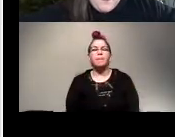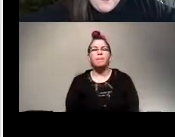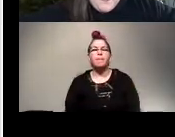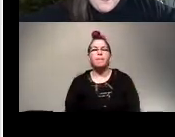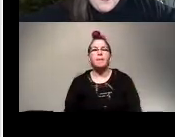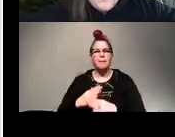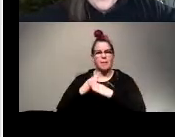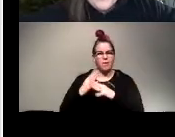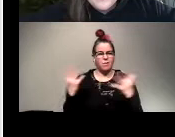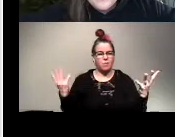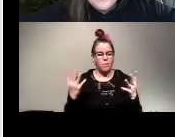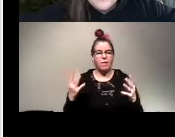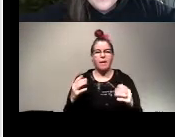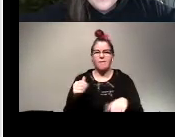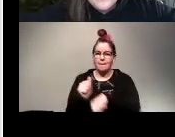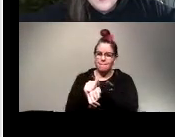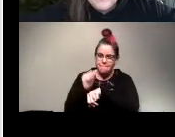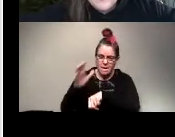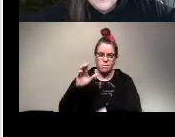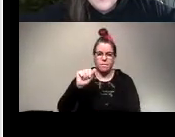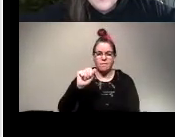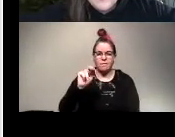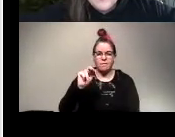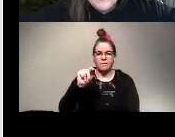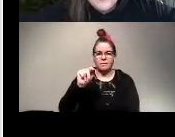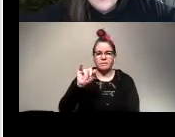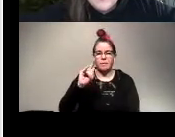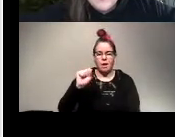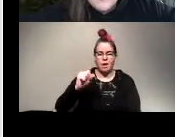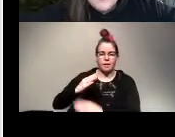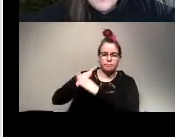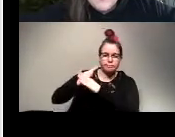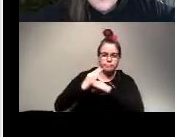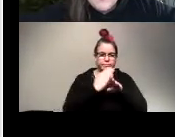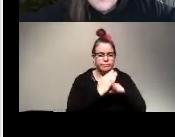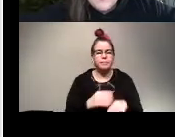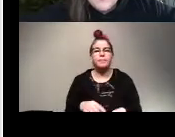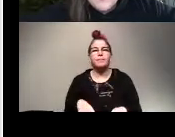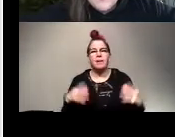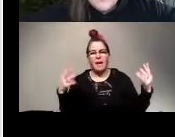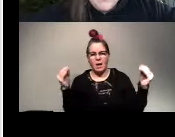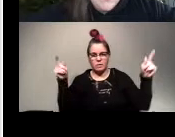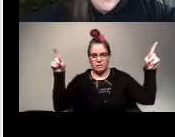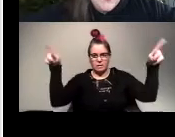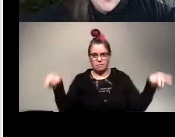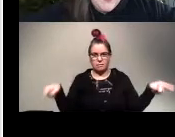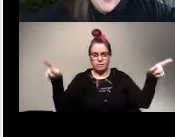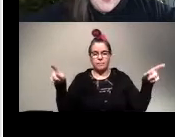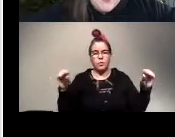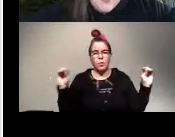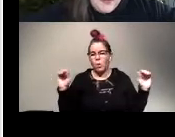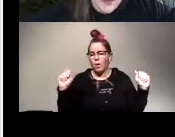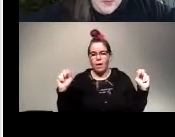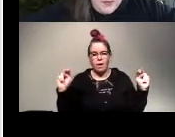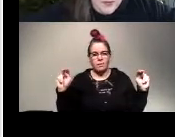way. There's basically a mountain of antibiotics. So in that outermost section, there's no antibiotic, so